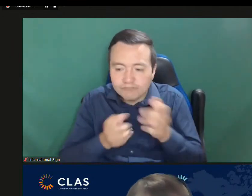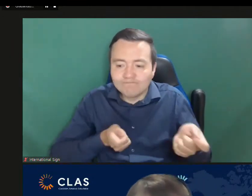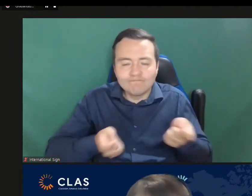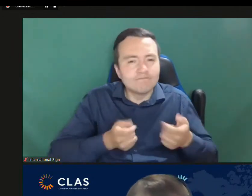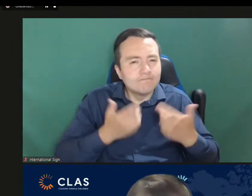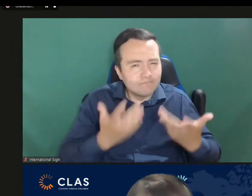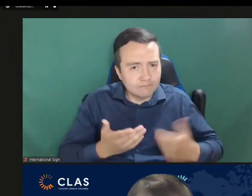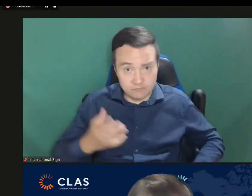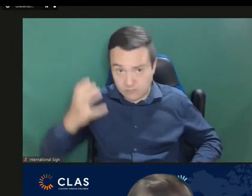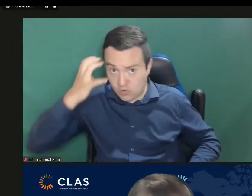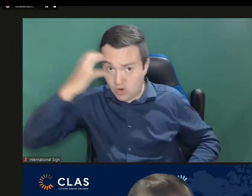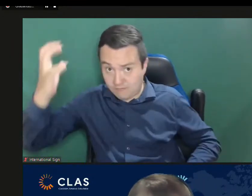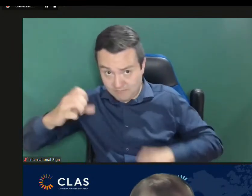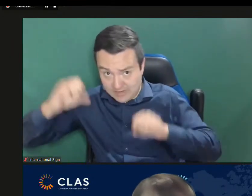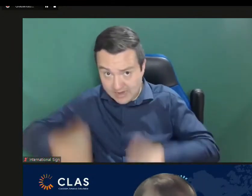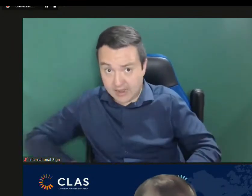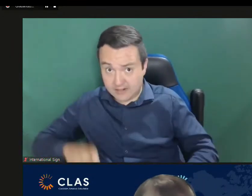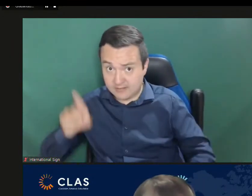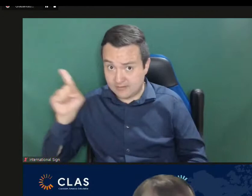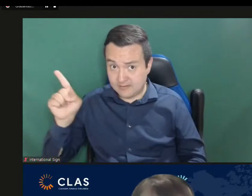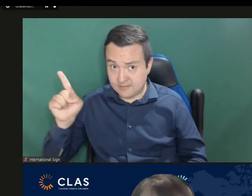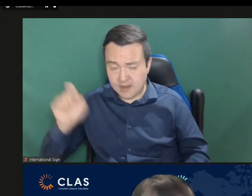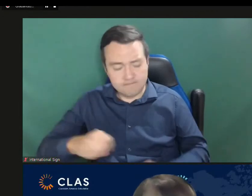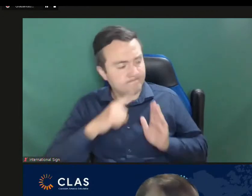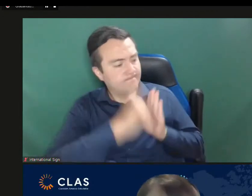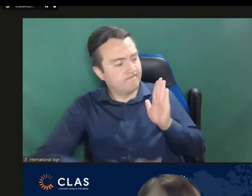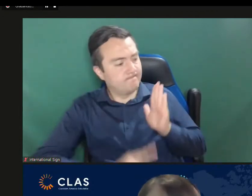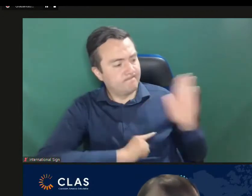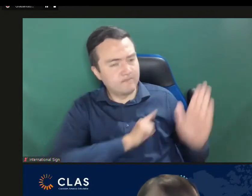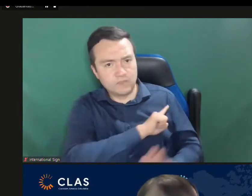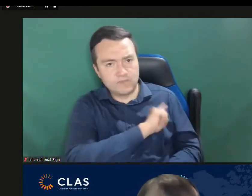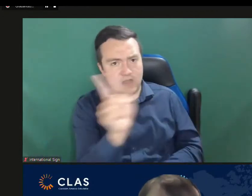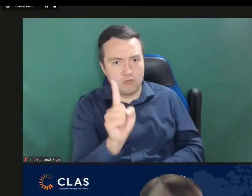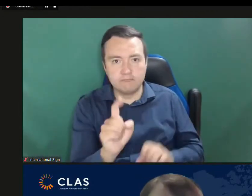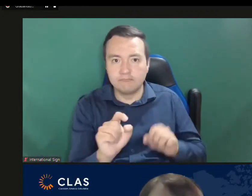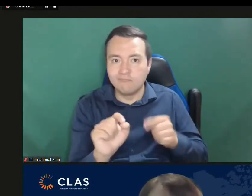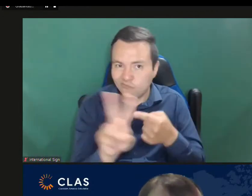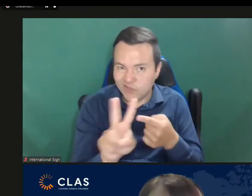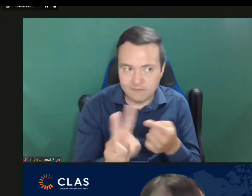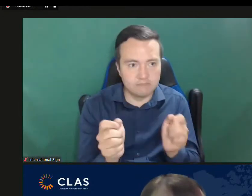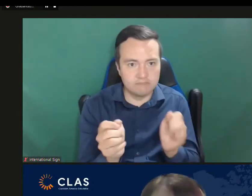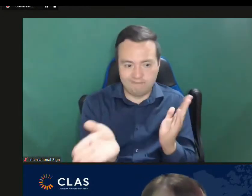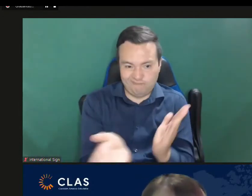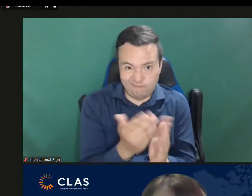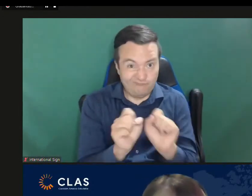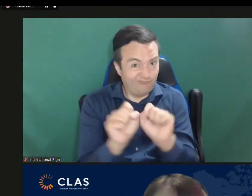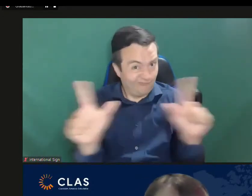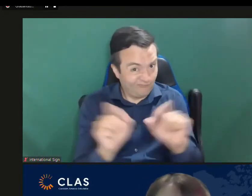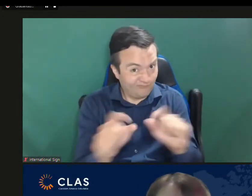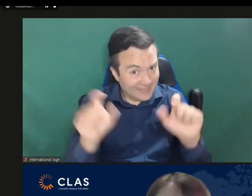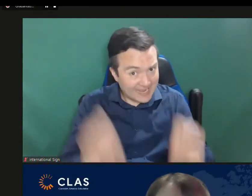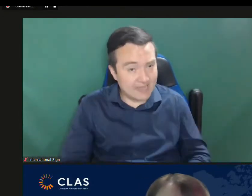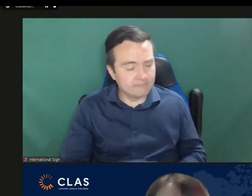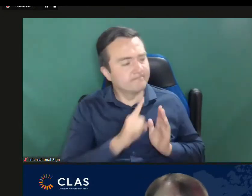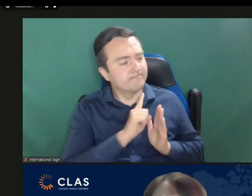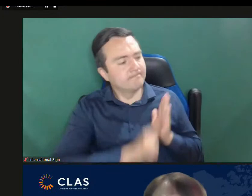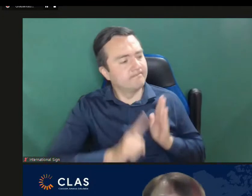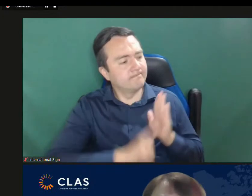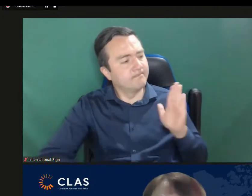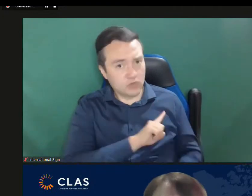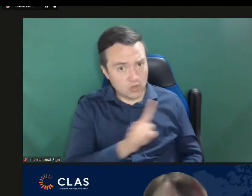always revolves around, can the government do this? Can the government produce or create